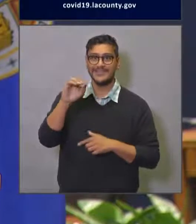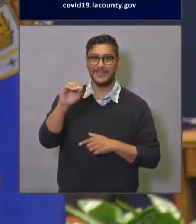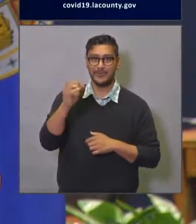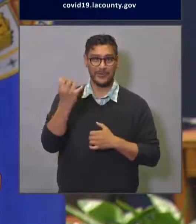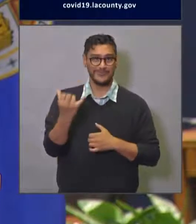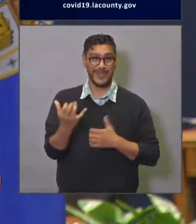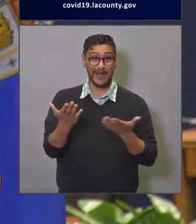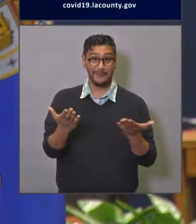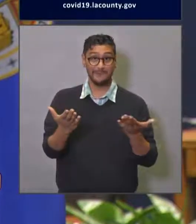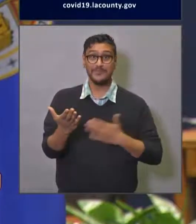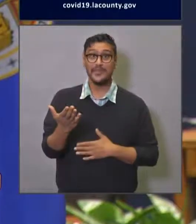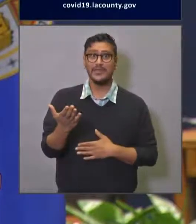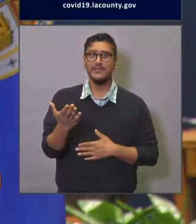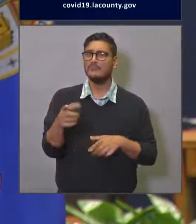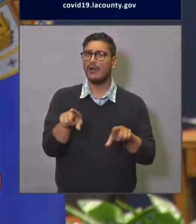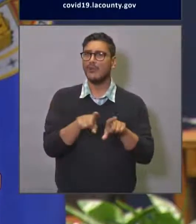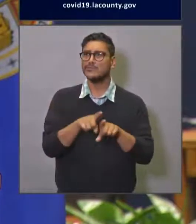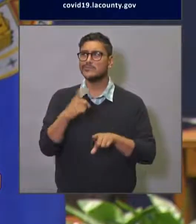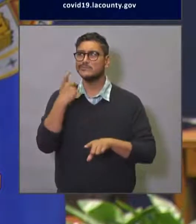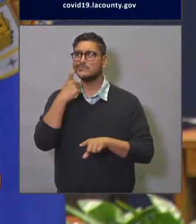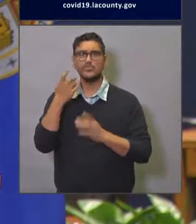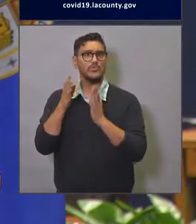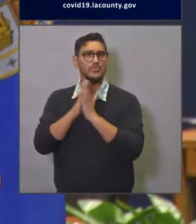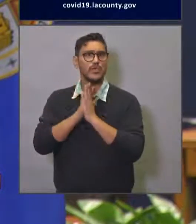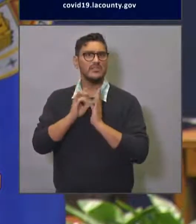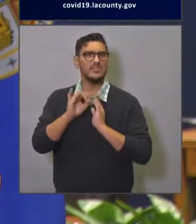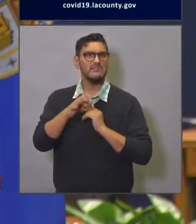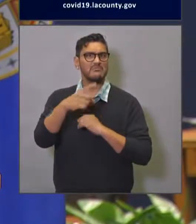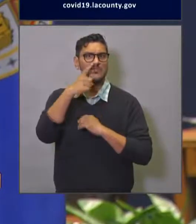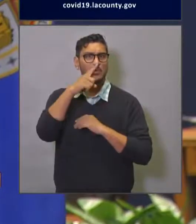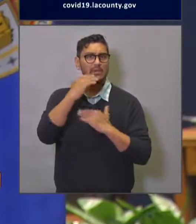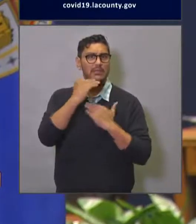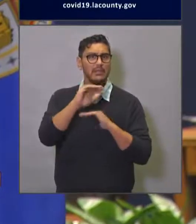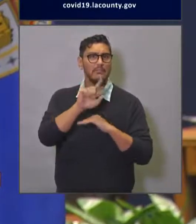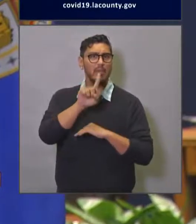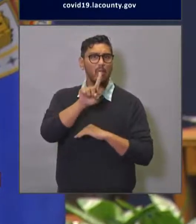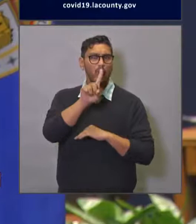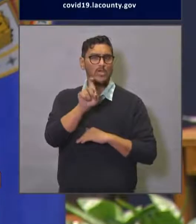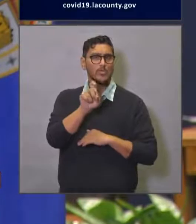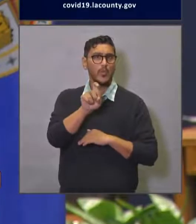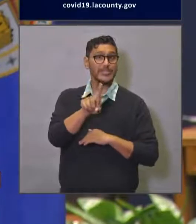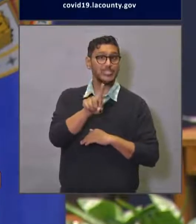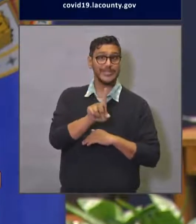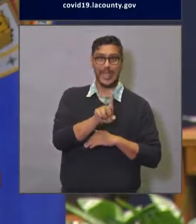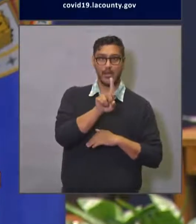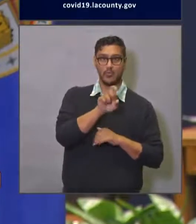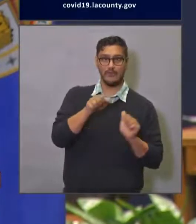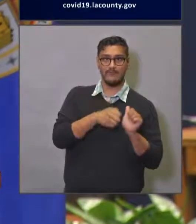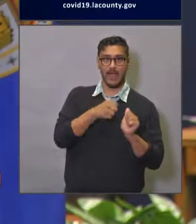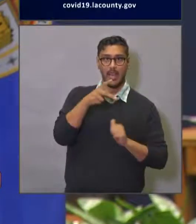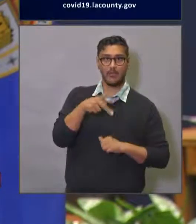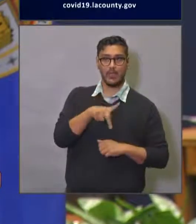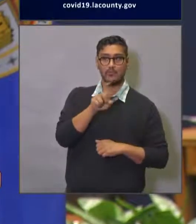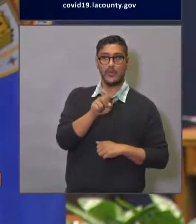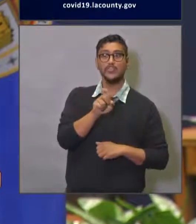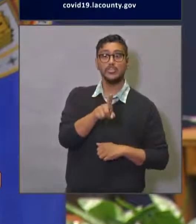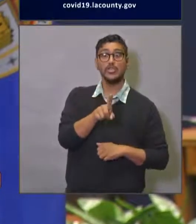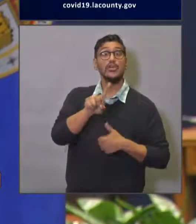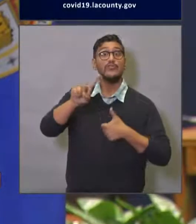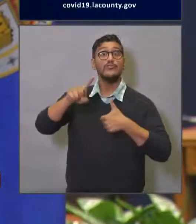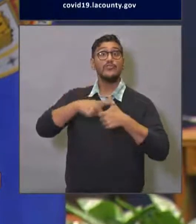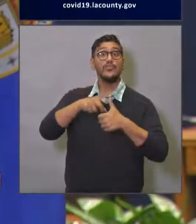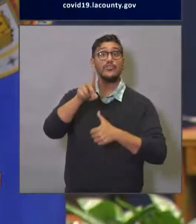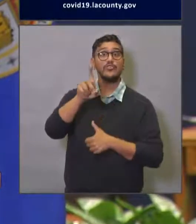this time. Also, it has been requested if you can limit yourself to one question and one follow-up question. We'll go first to